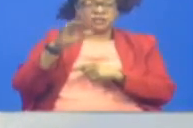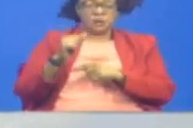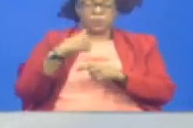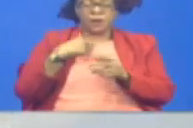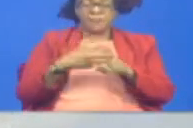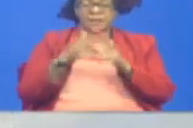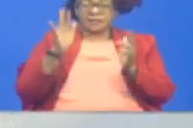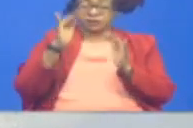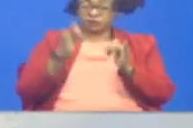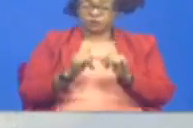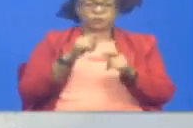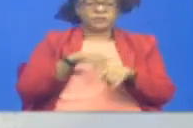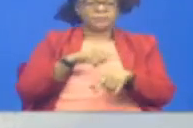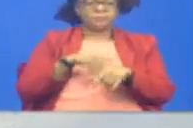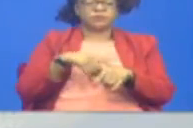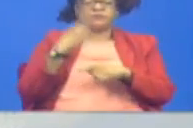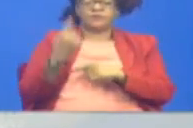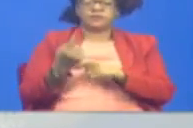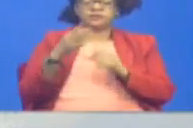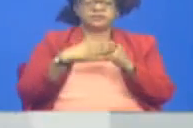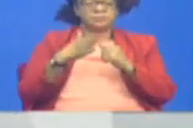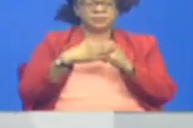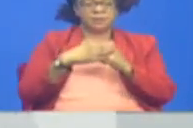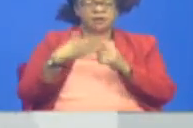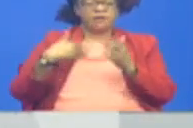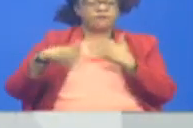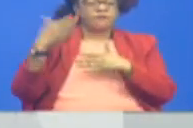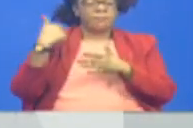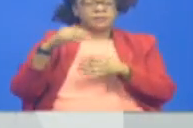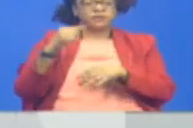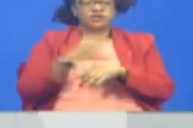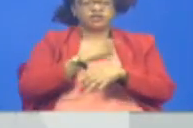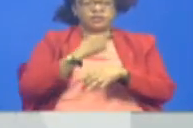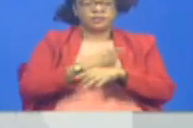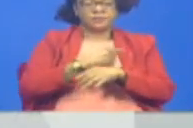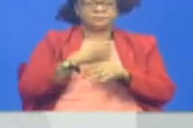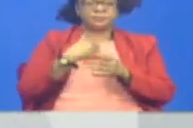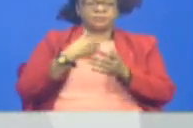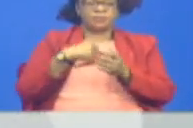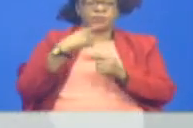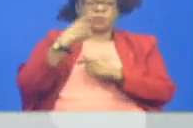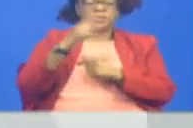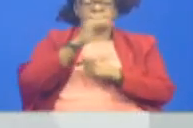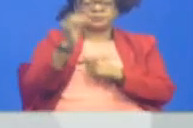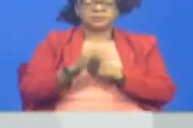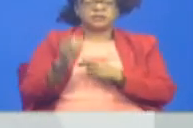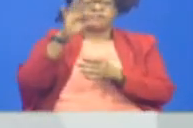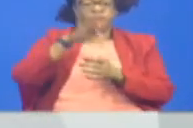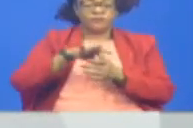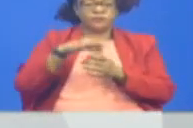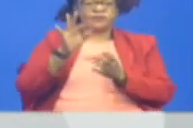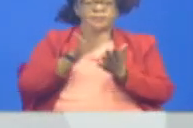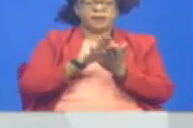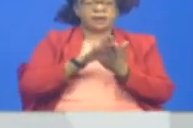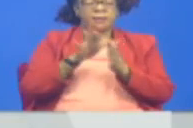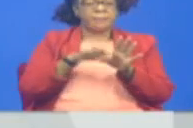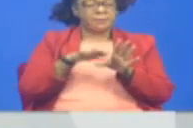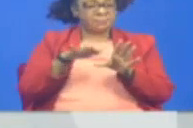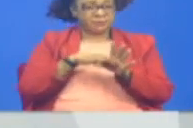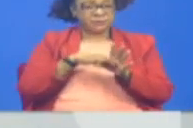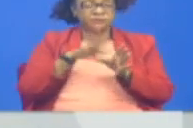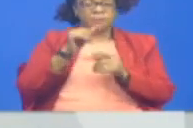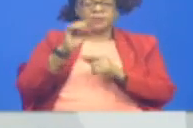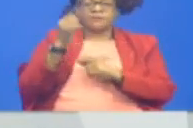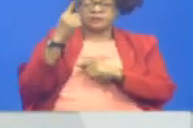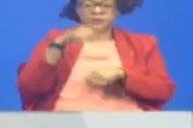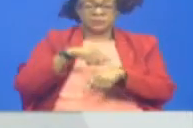new term on the 1st of September. The former Nigerian Minister of Agriculture got 100% of the votes of the bank's members. During his first